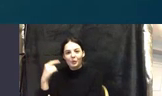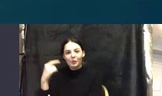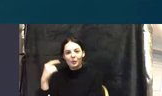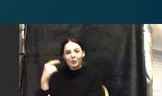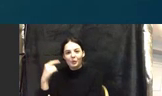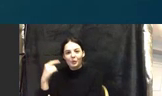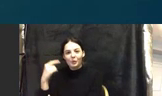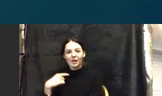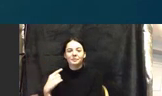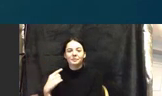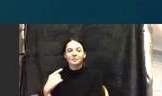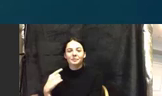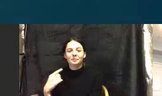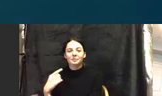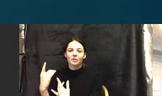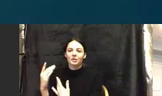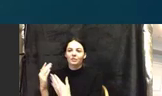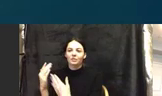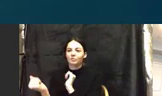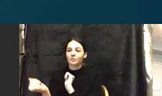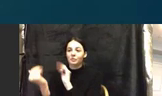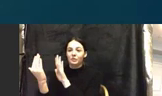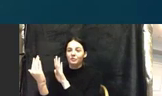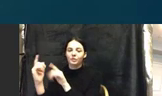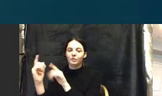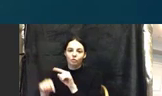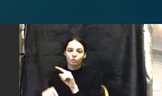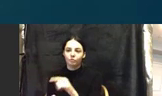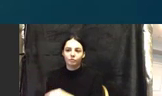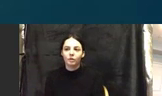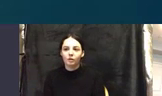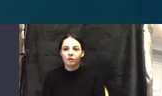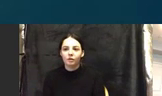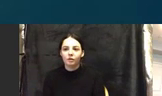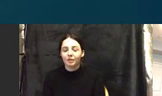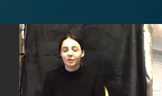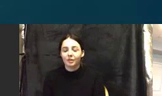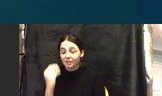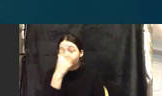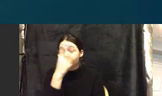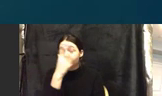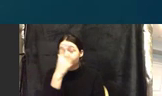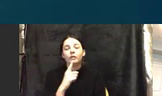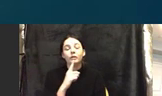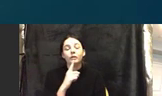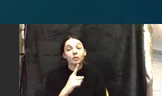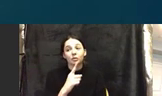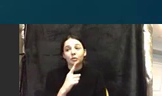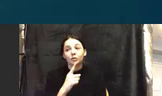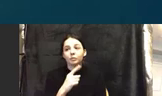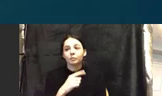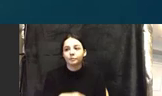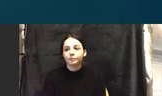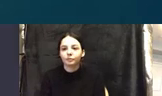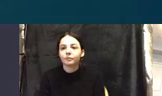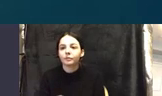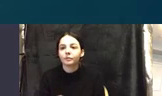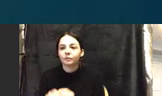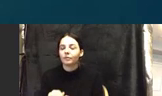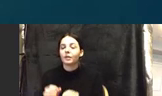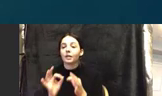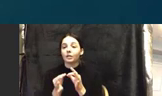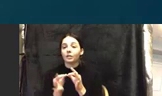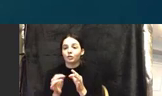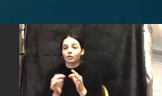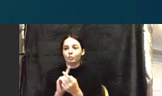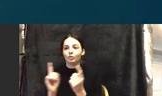Right. That's beautiful. That's so true too. That's a great reason that I didn't even think of. And it's